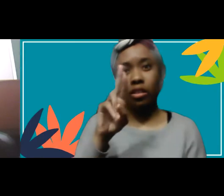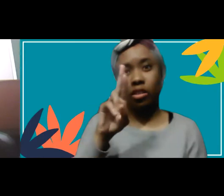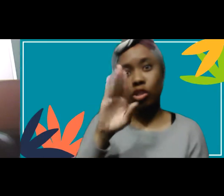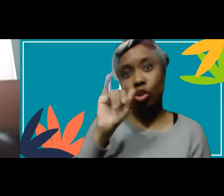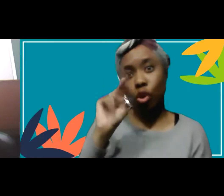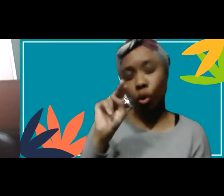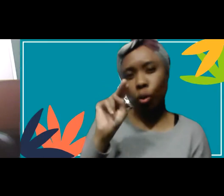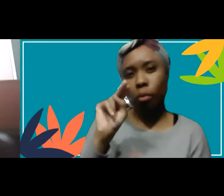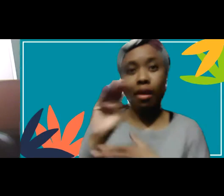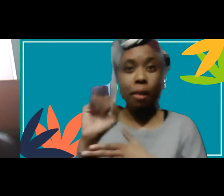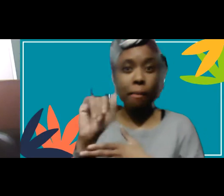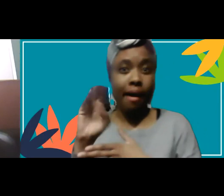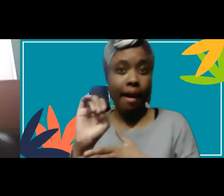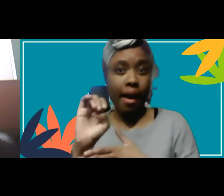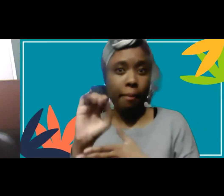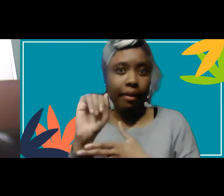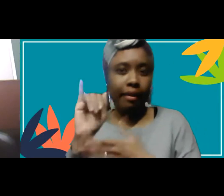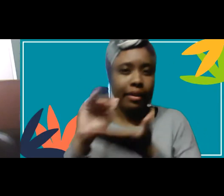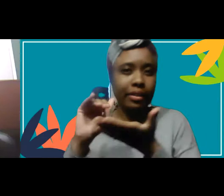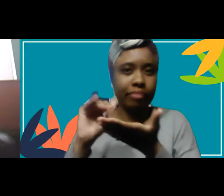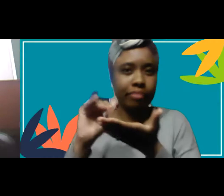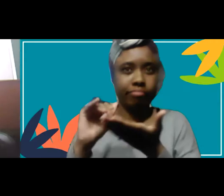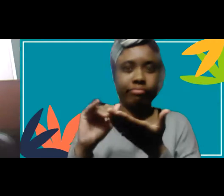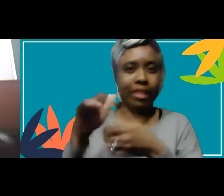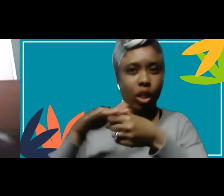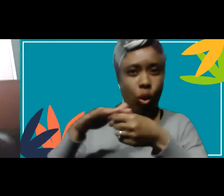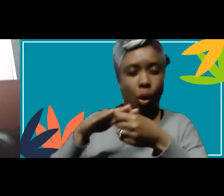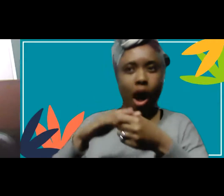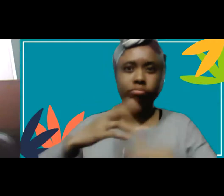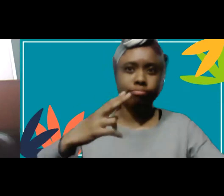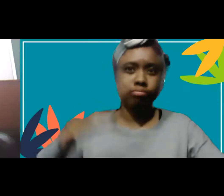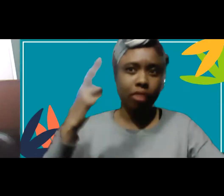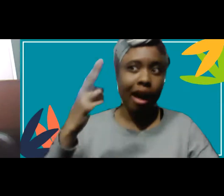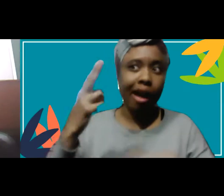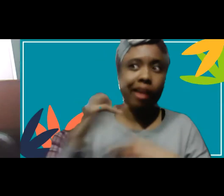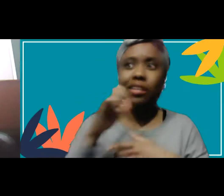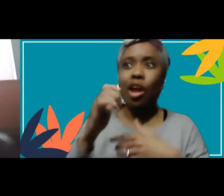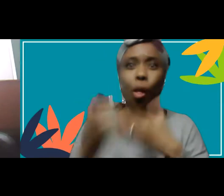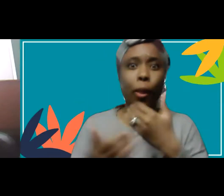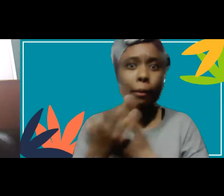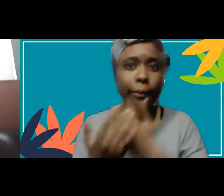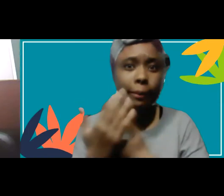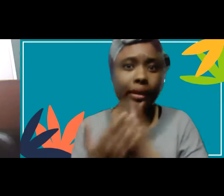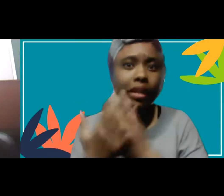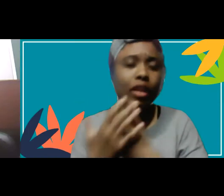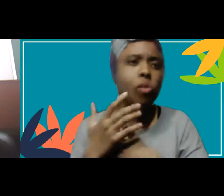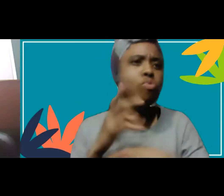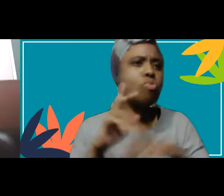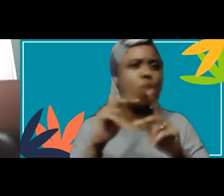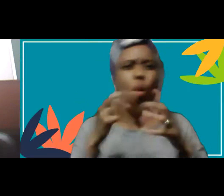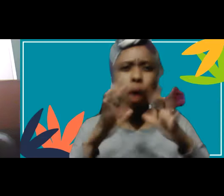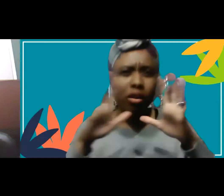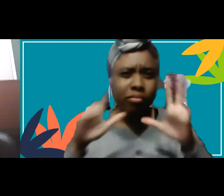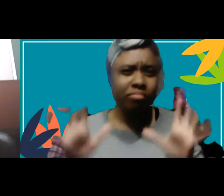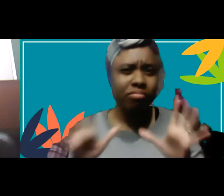Miami-Dade County that has the highest elevation, that's not on the beach, and people really wanting to push our communities